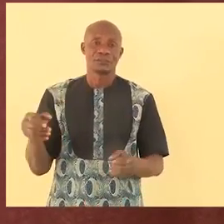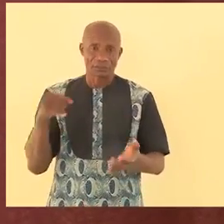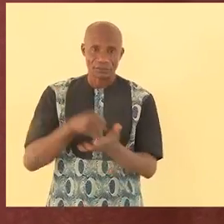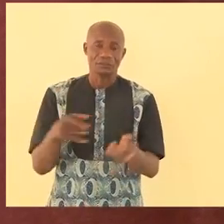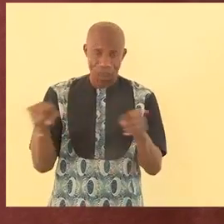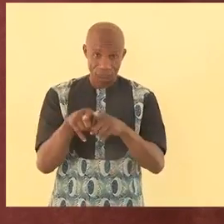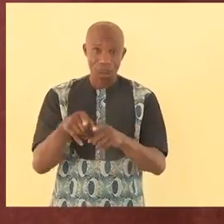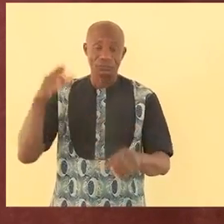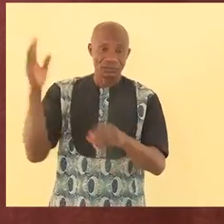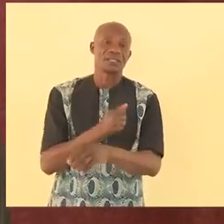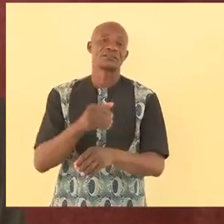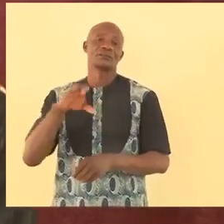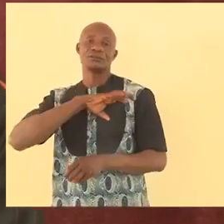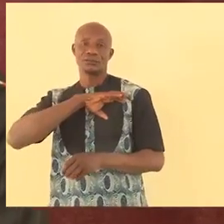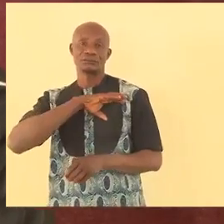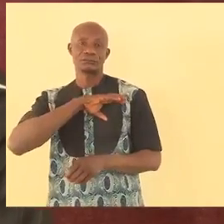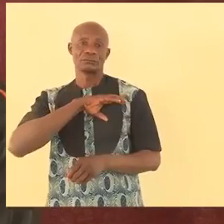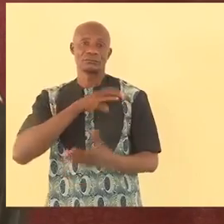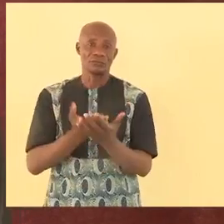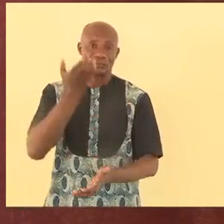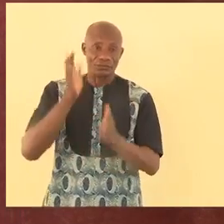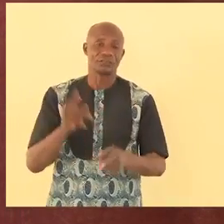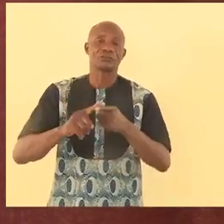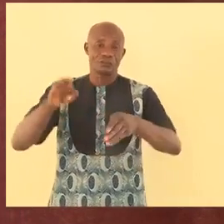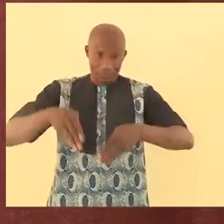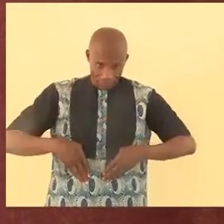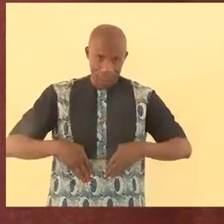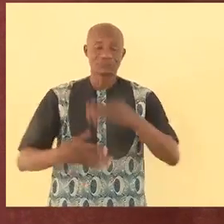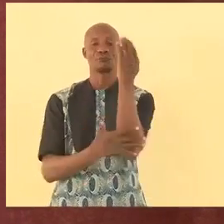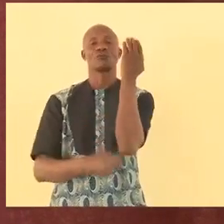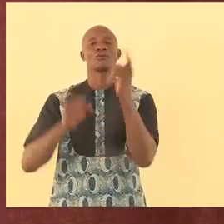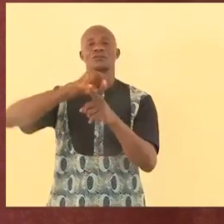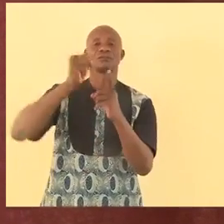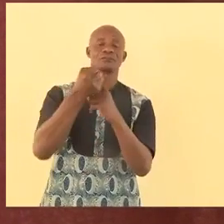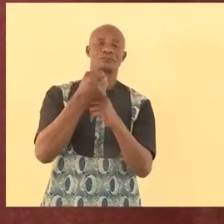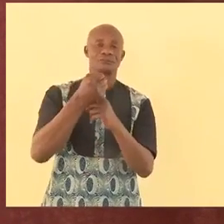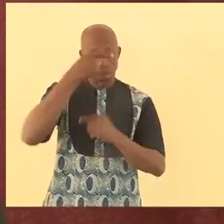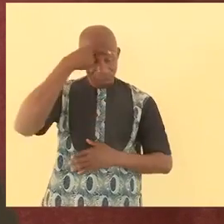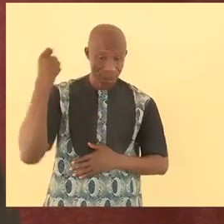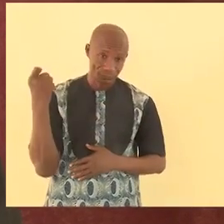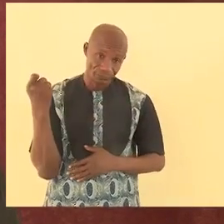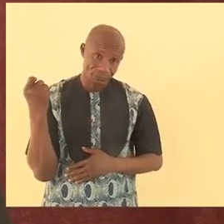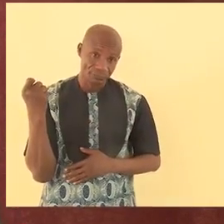courage for the rich, too, to accept the poor's encroachment.